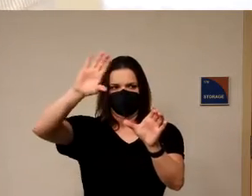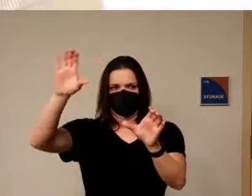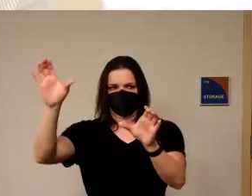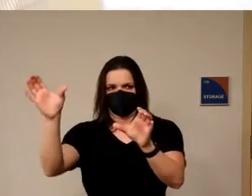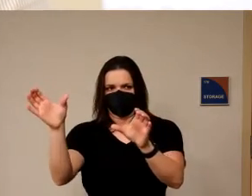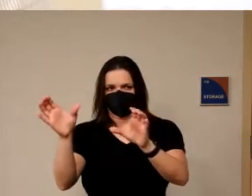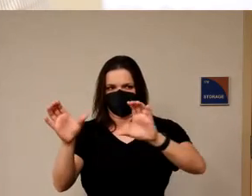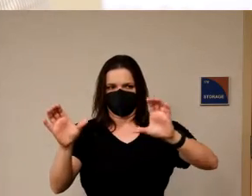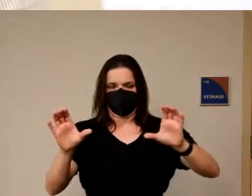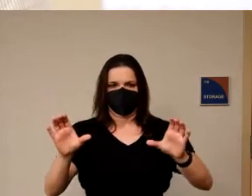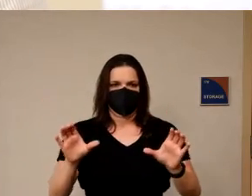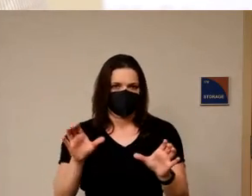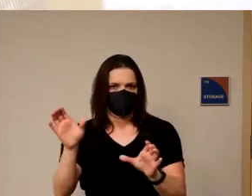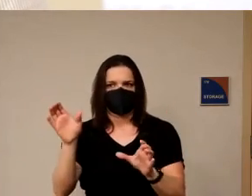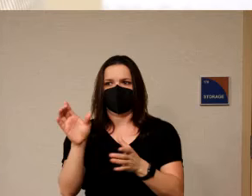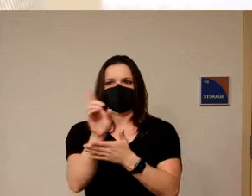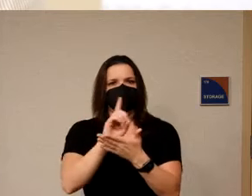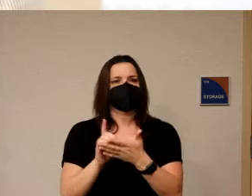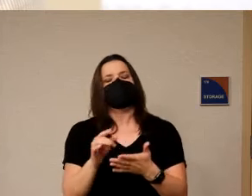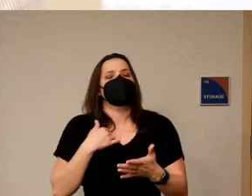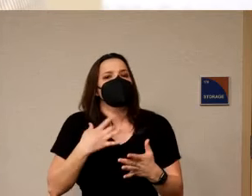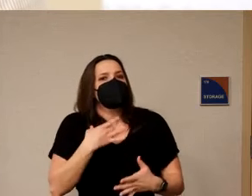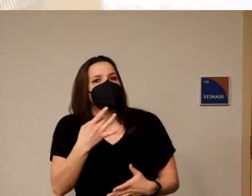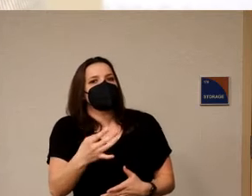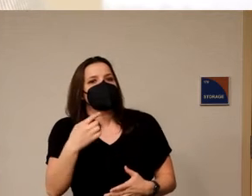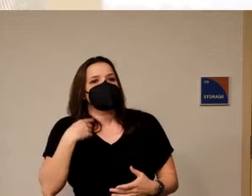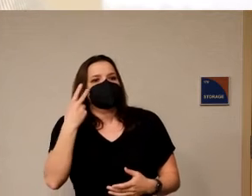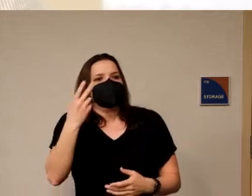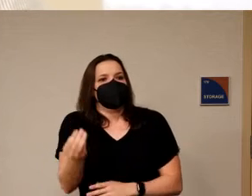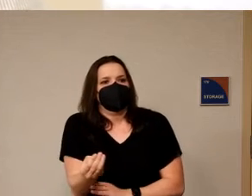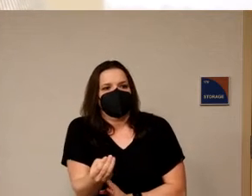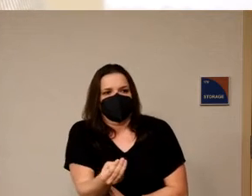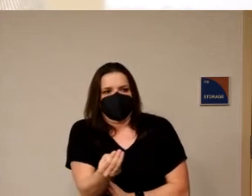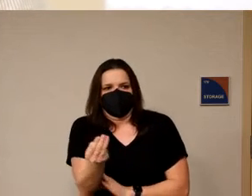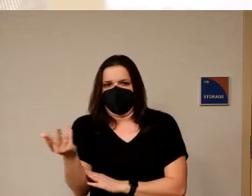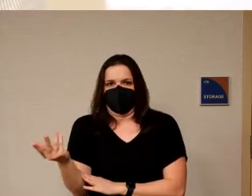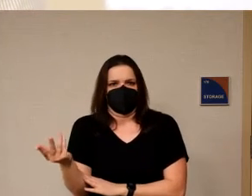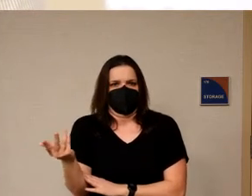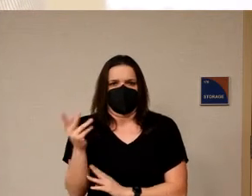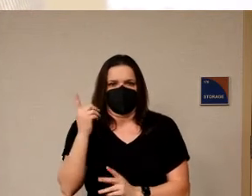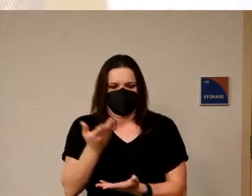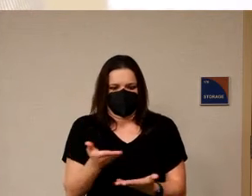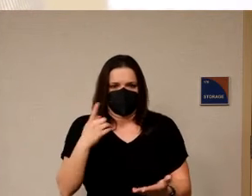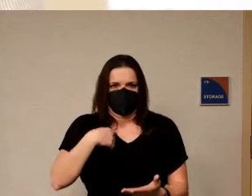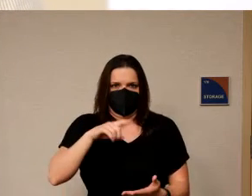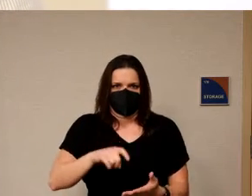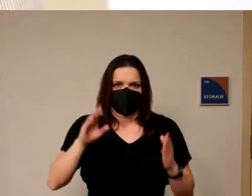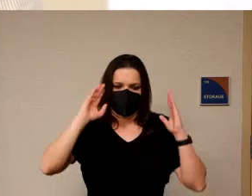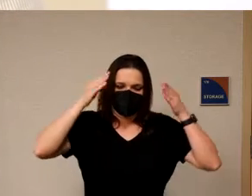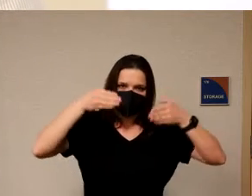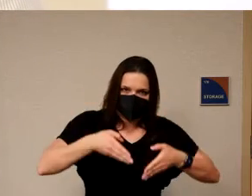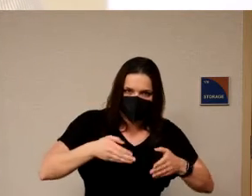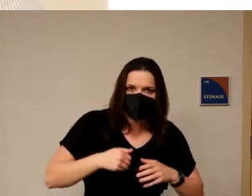alike. I like that. And so, I mean, I kind of see a few things that we need to really focus on. One